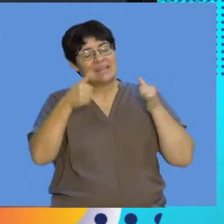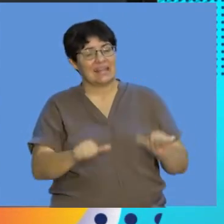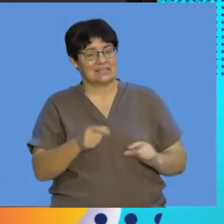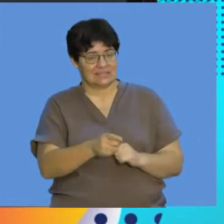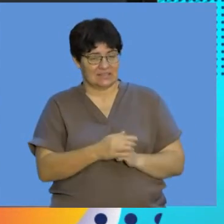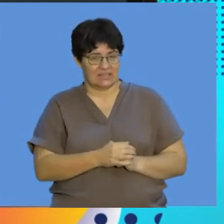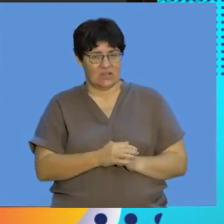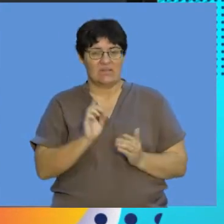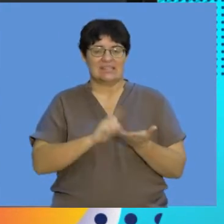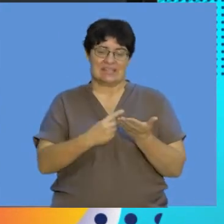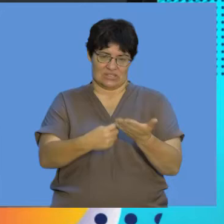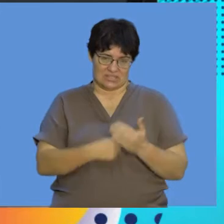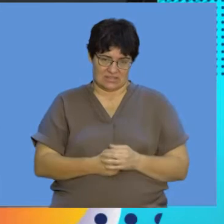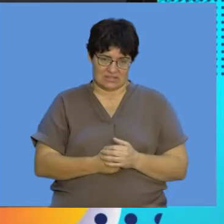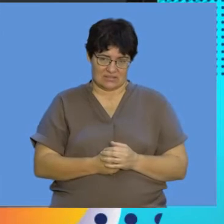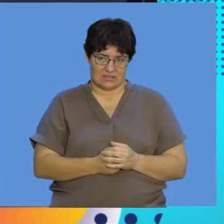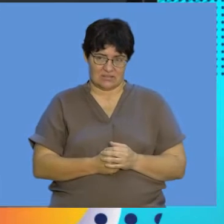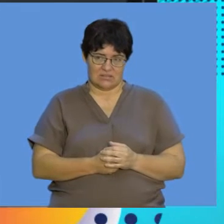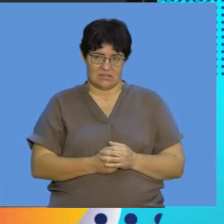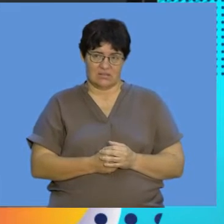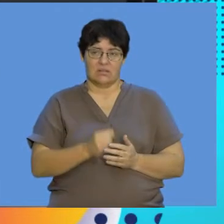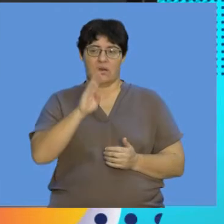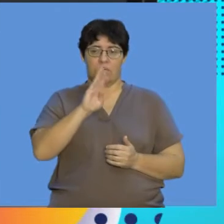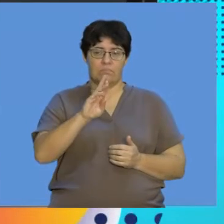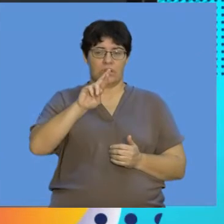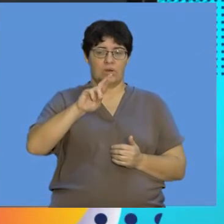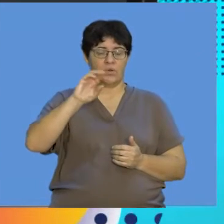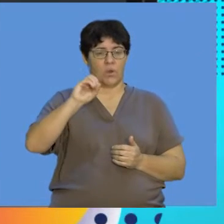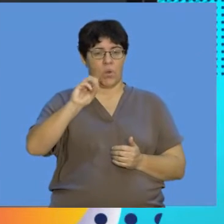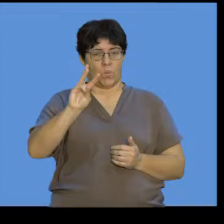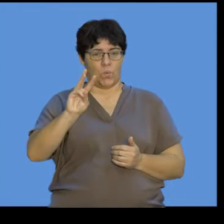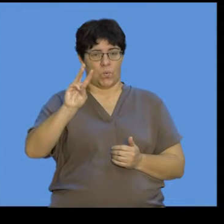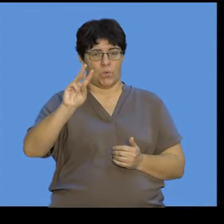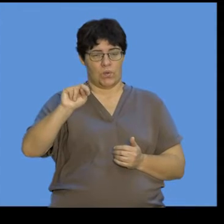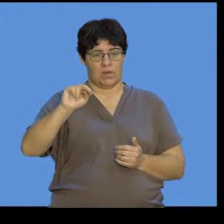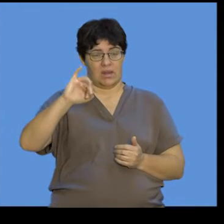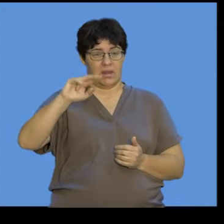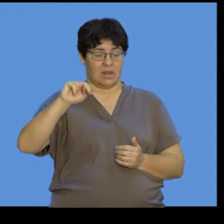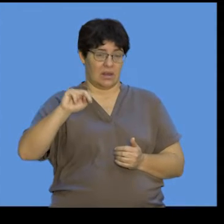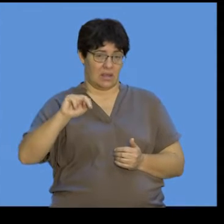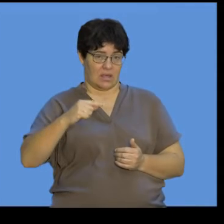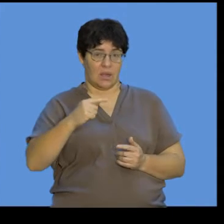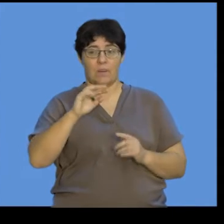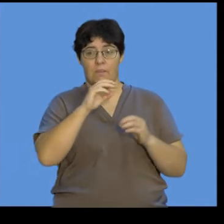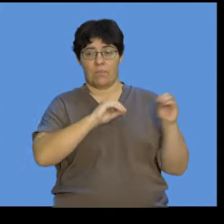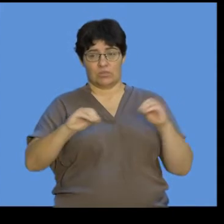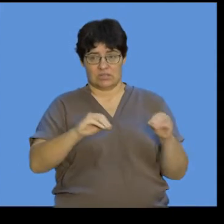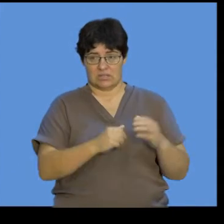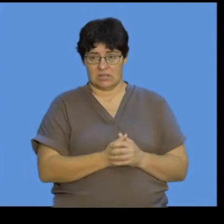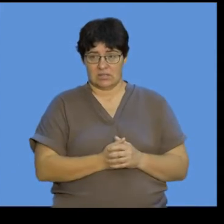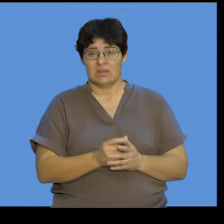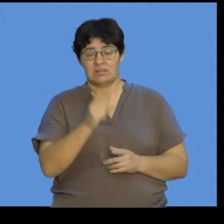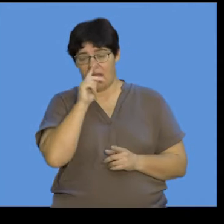our discussion, which has to do with the Brownian motion. Okay, so Brownian motion is actually a phenomena or an